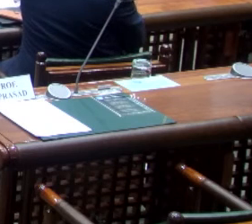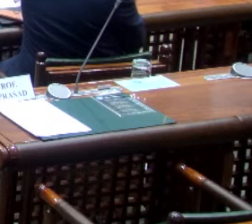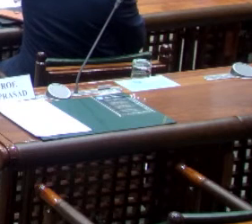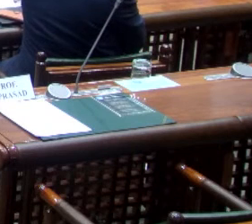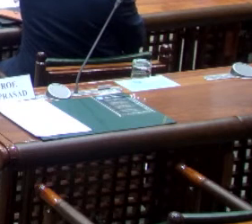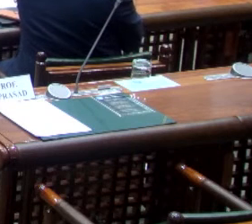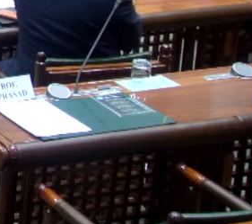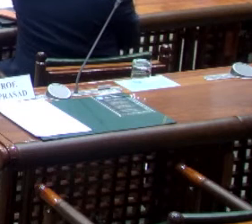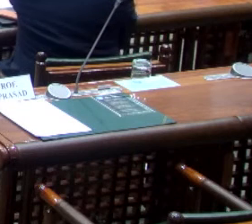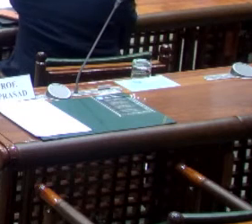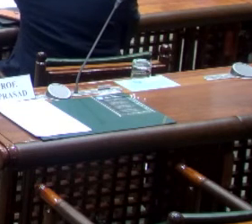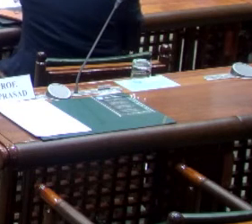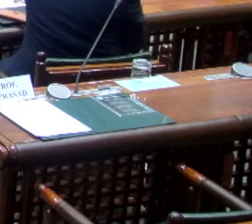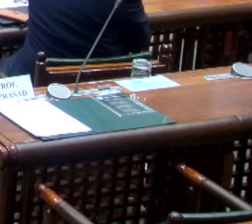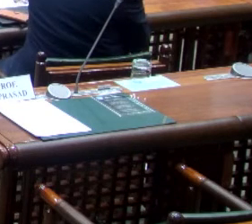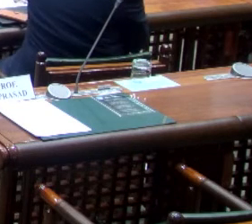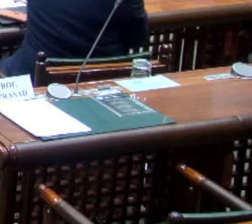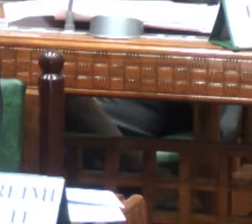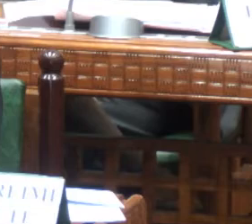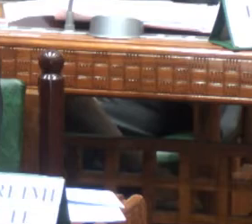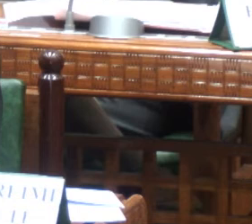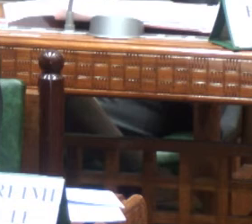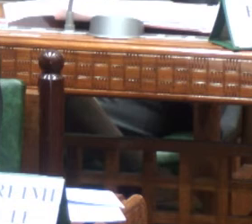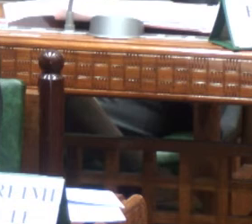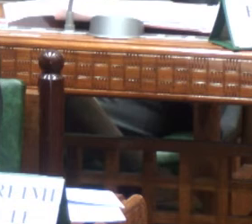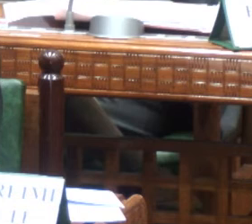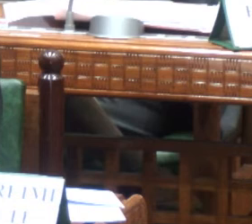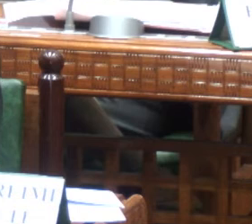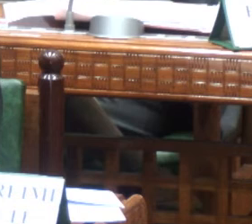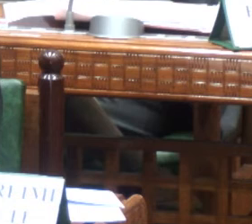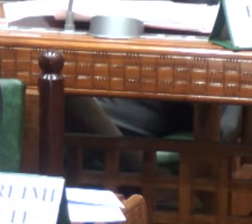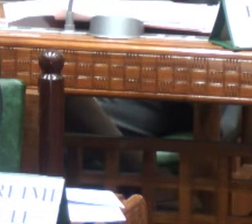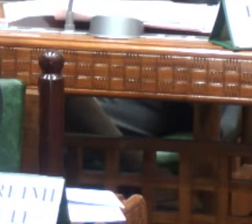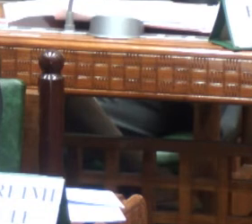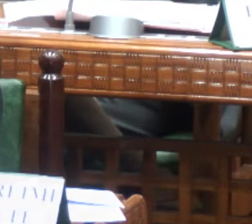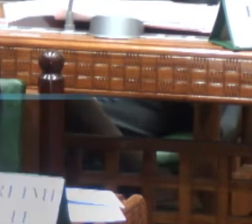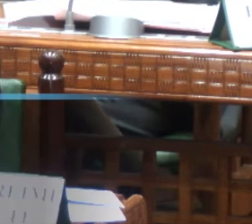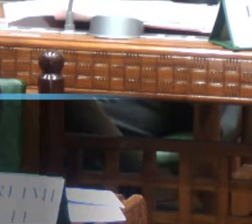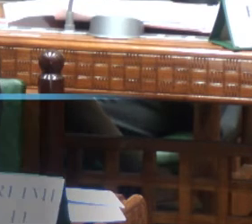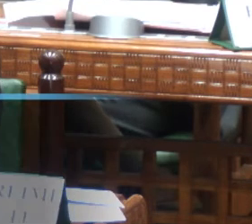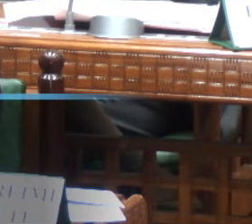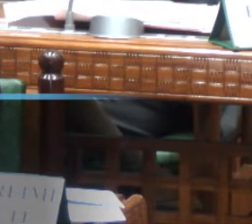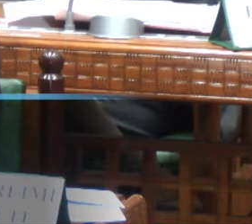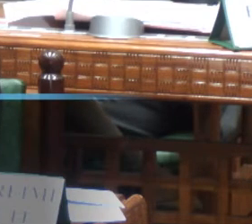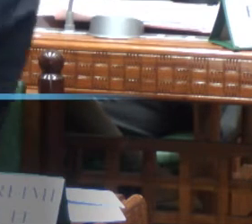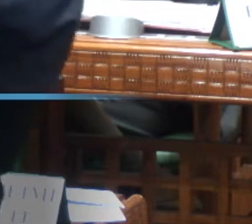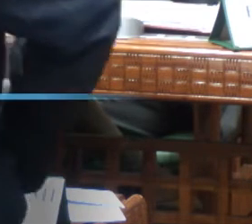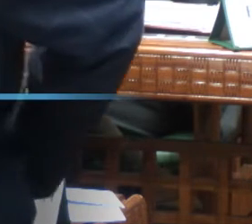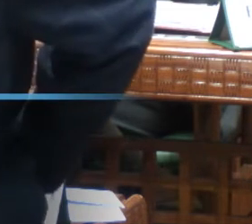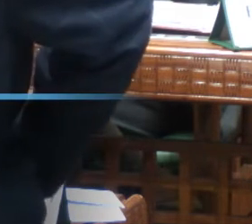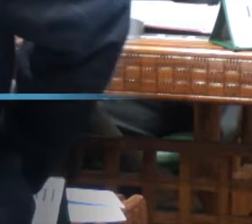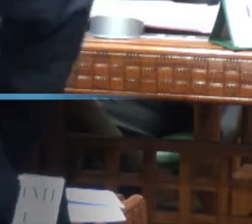Thank you, Mr. Speaker, sir, and I wish to thank the honourable member for the question. Mr. Speaker,